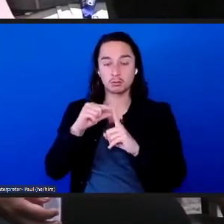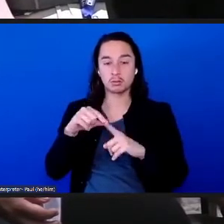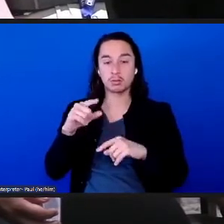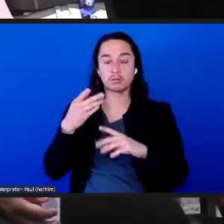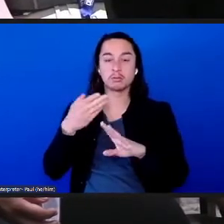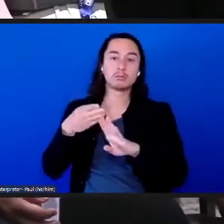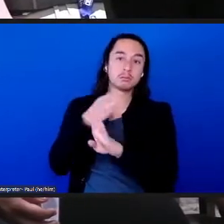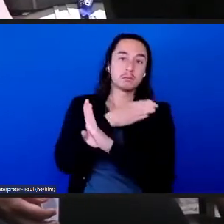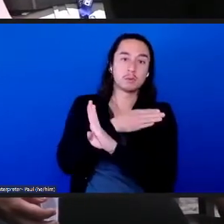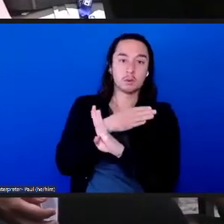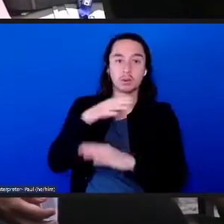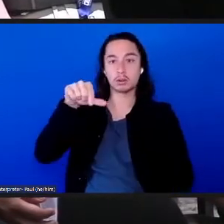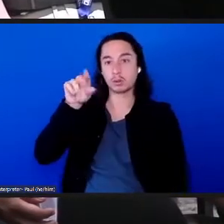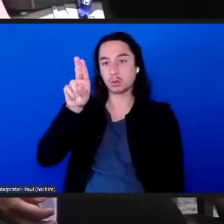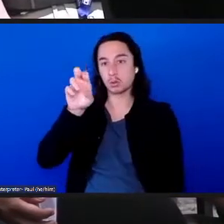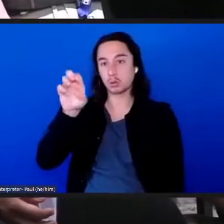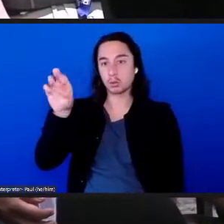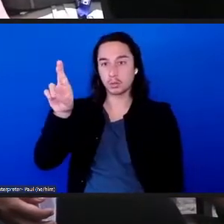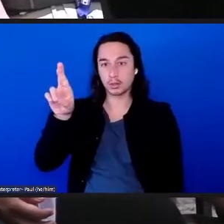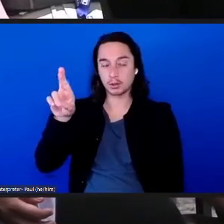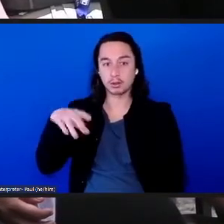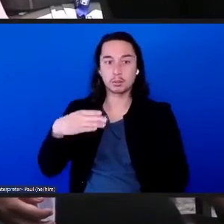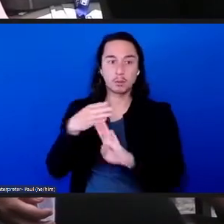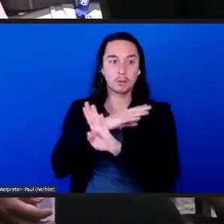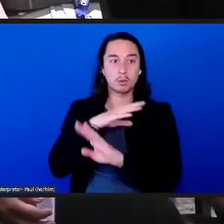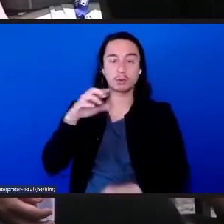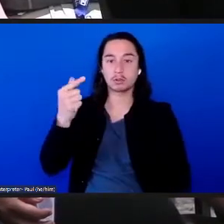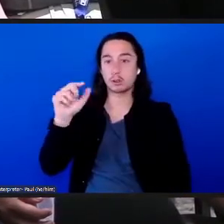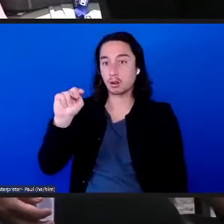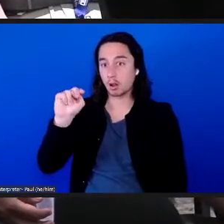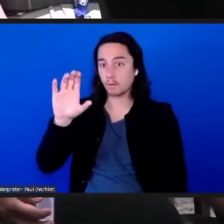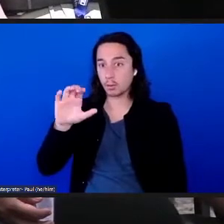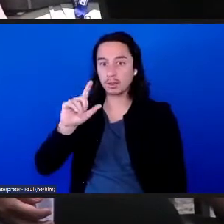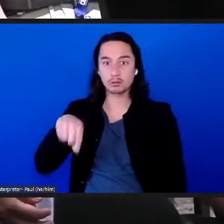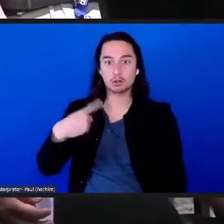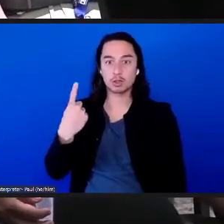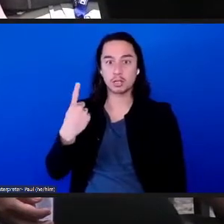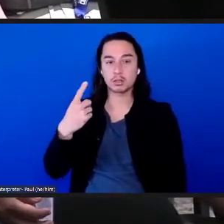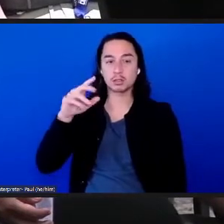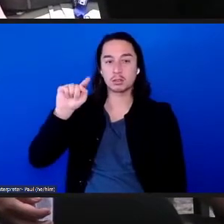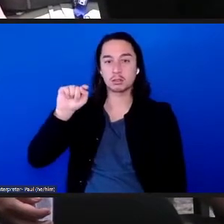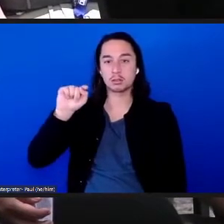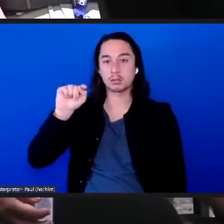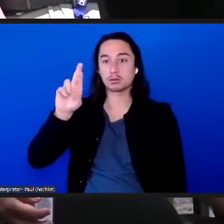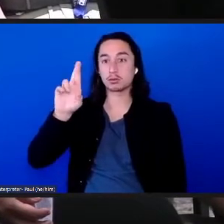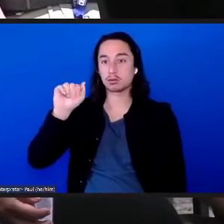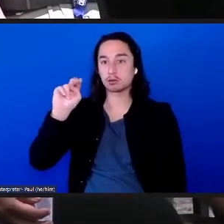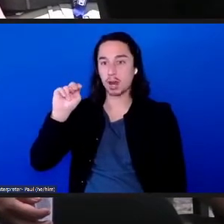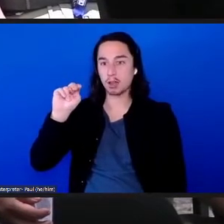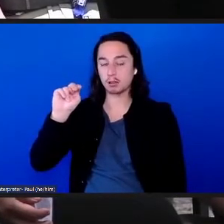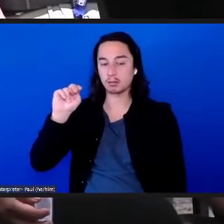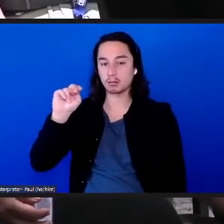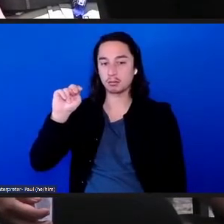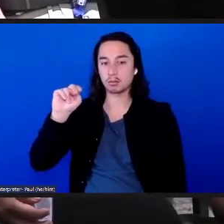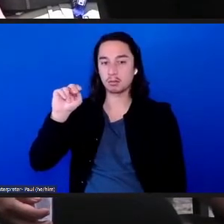before queer and gender nonconforming, it was just trans, okay? So you can't throw, it's